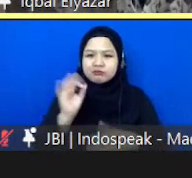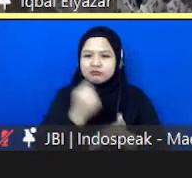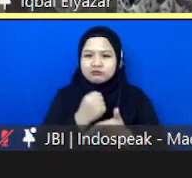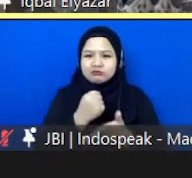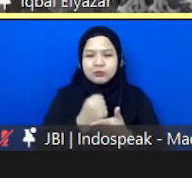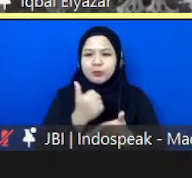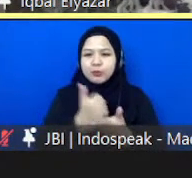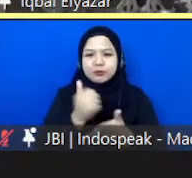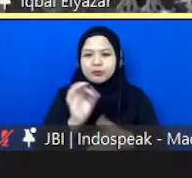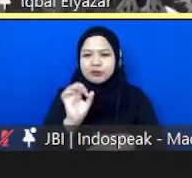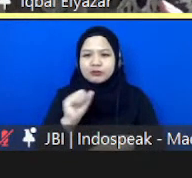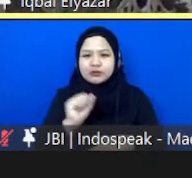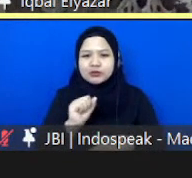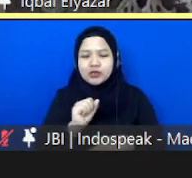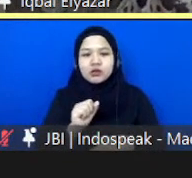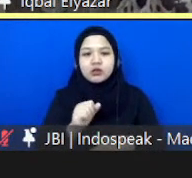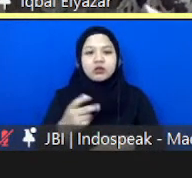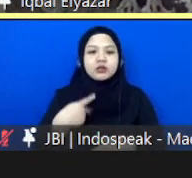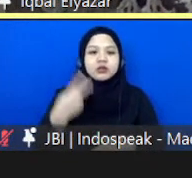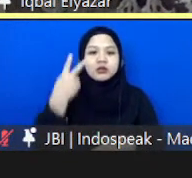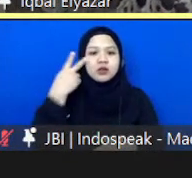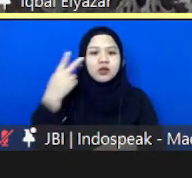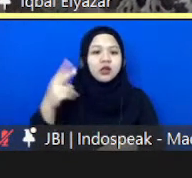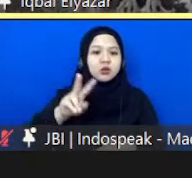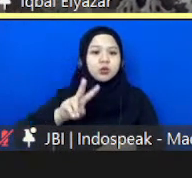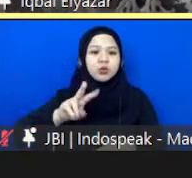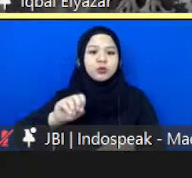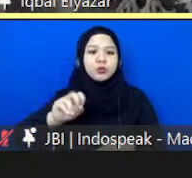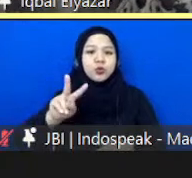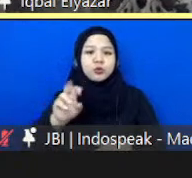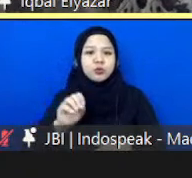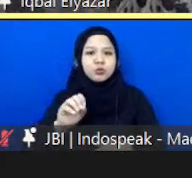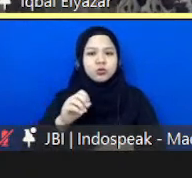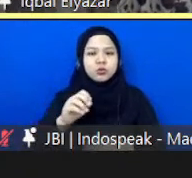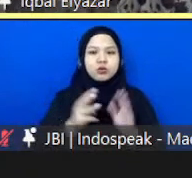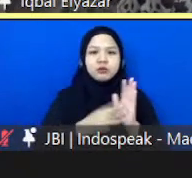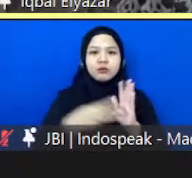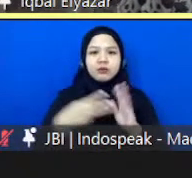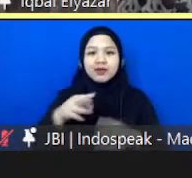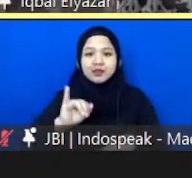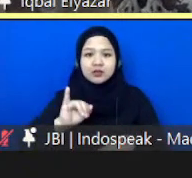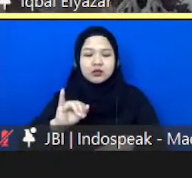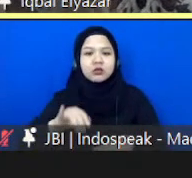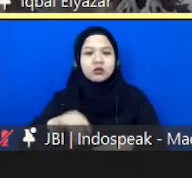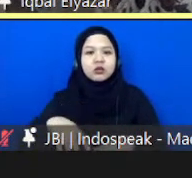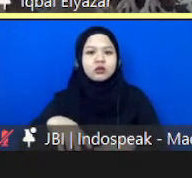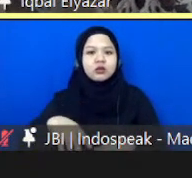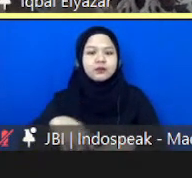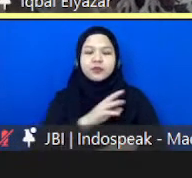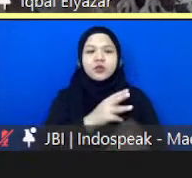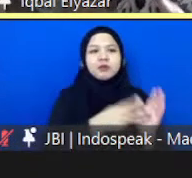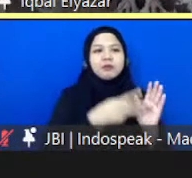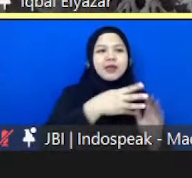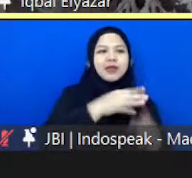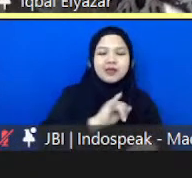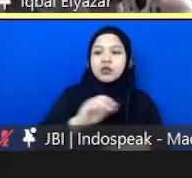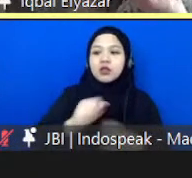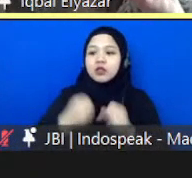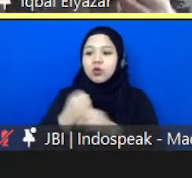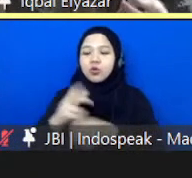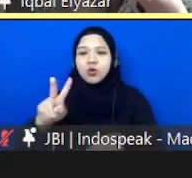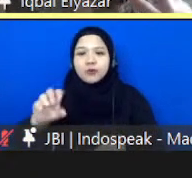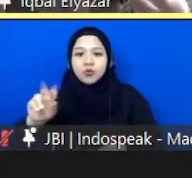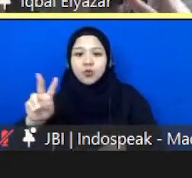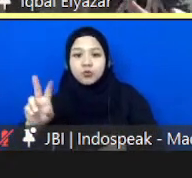May 2020, we reminded the government that Indonesia has not yet have the COVID epidemic. So